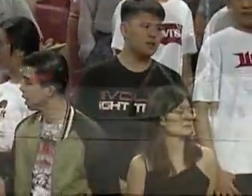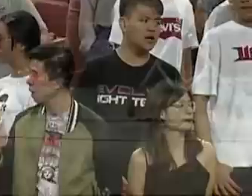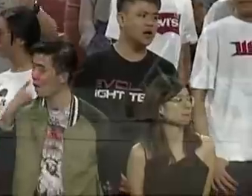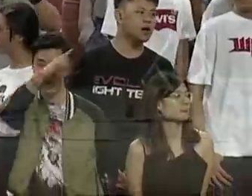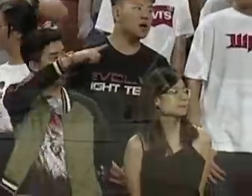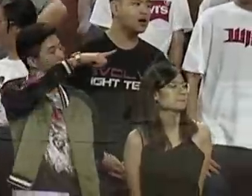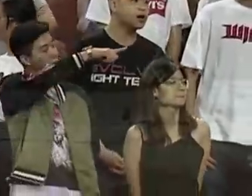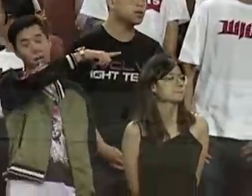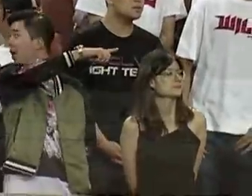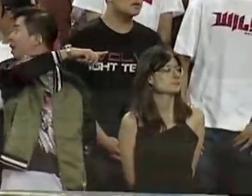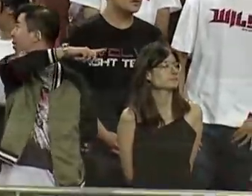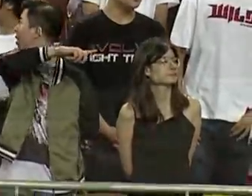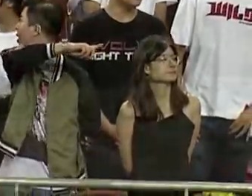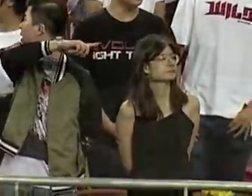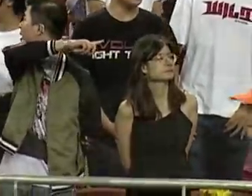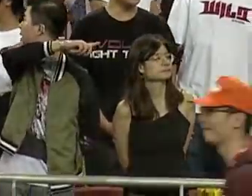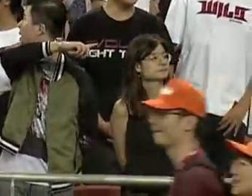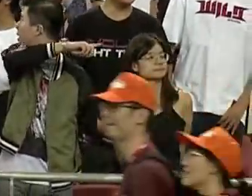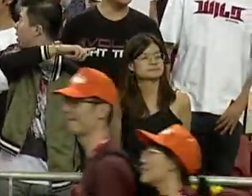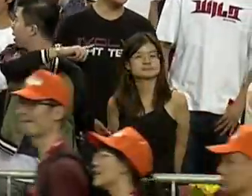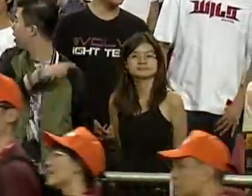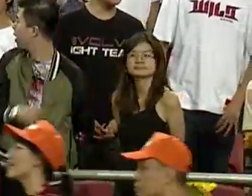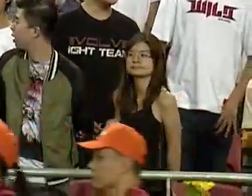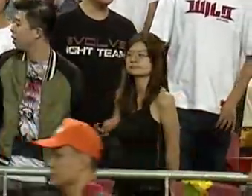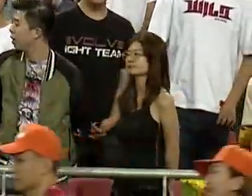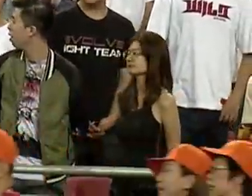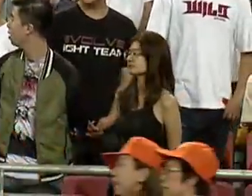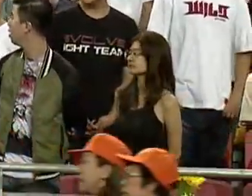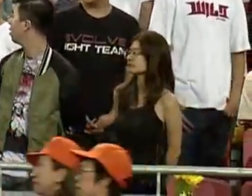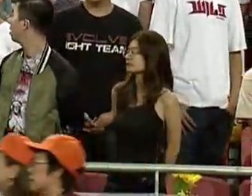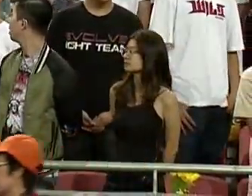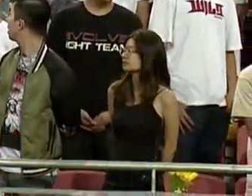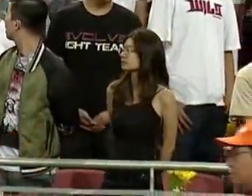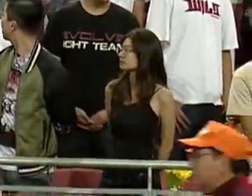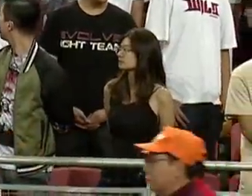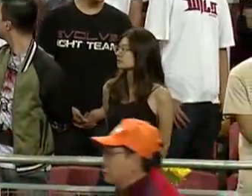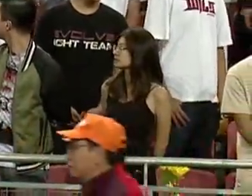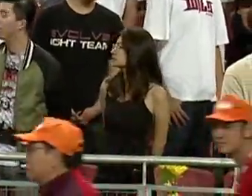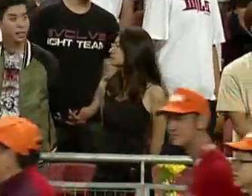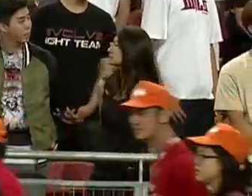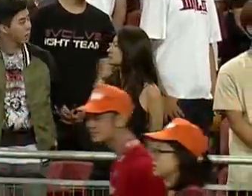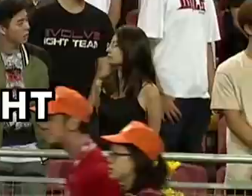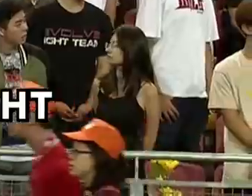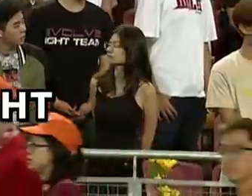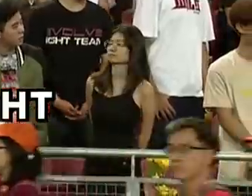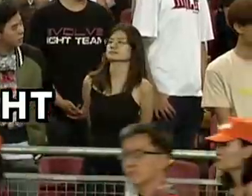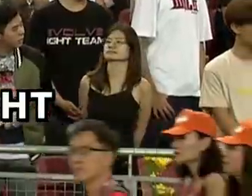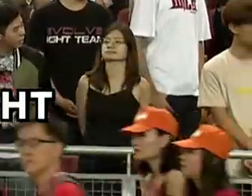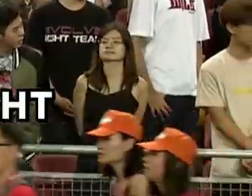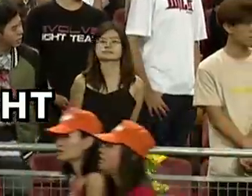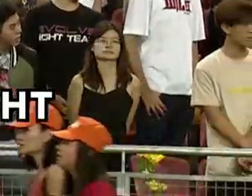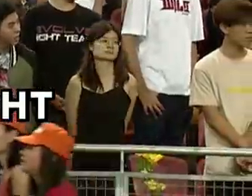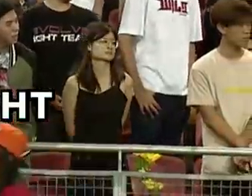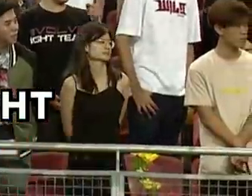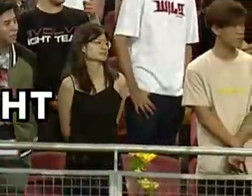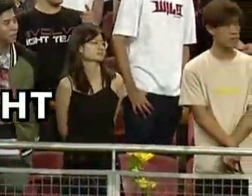Was blind, but now I see.